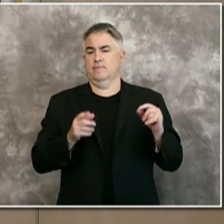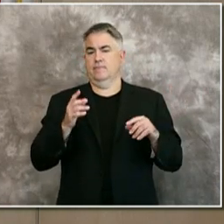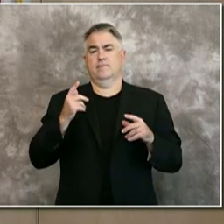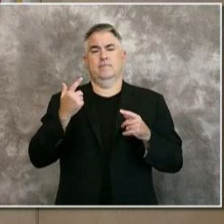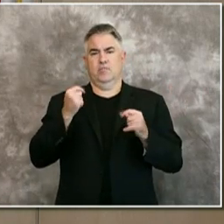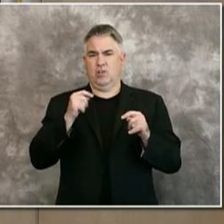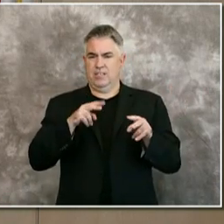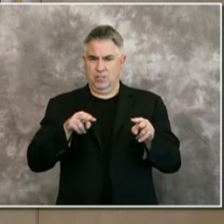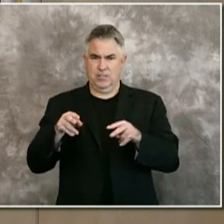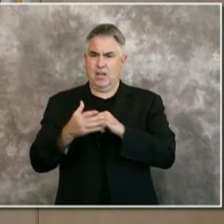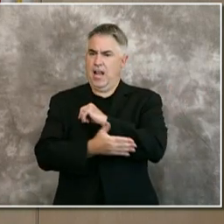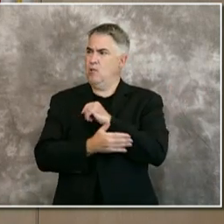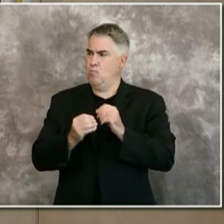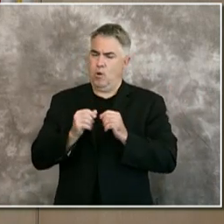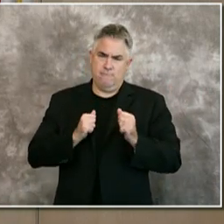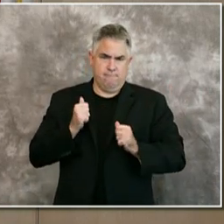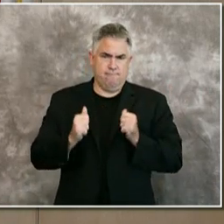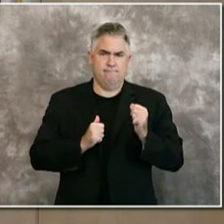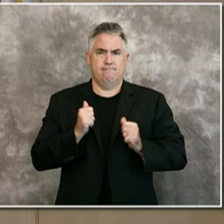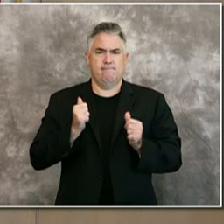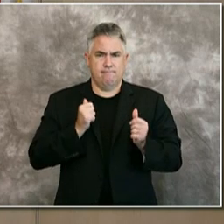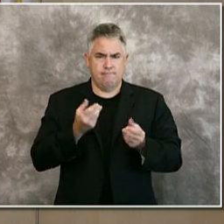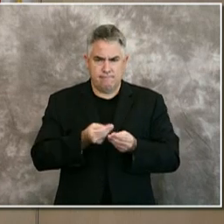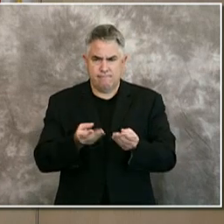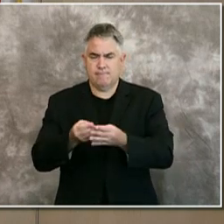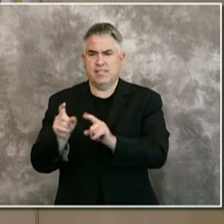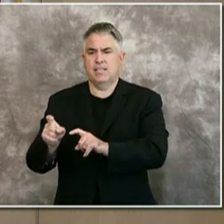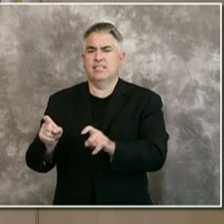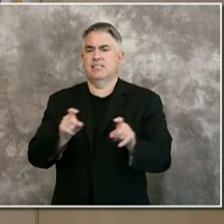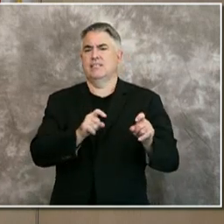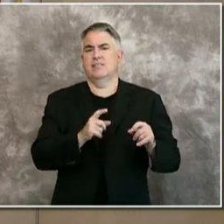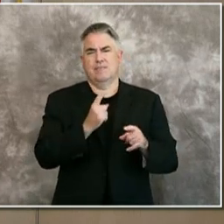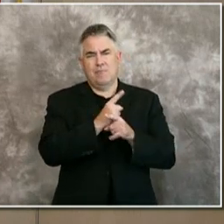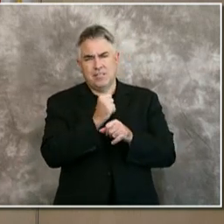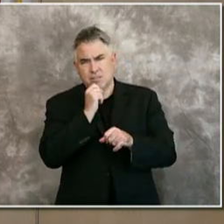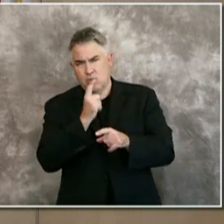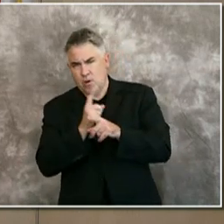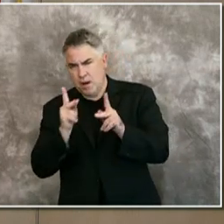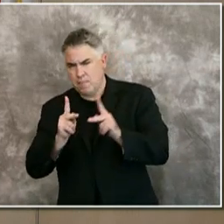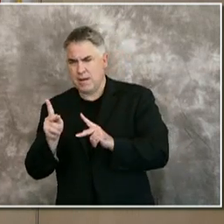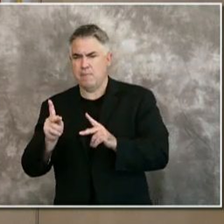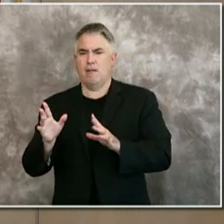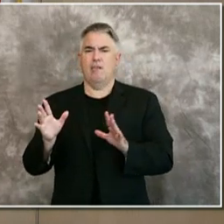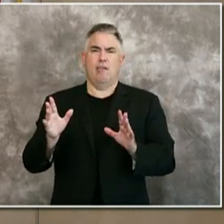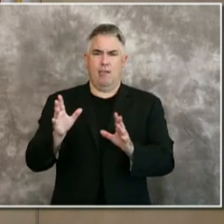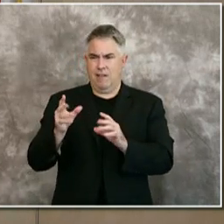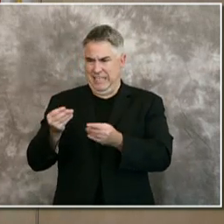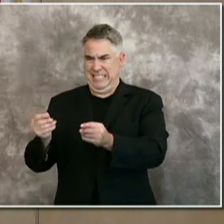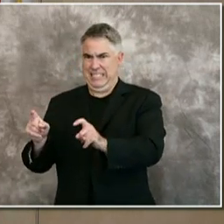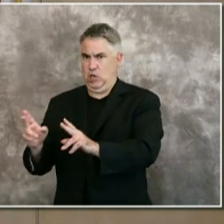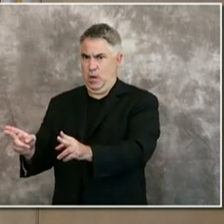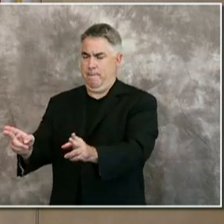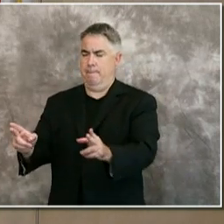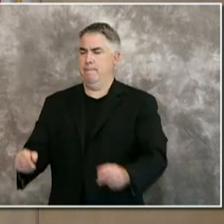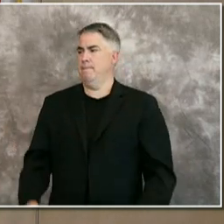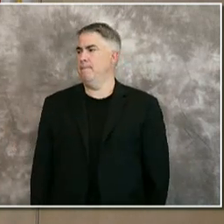that capability to do not just more tests of the right people, but also quickly as we get through. Thank you.